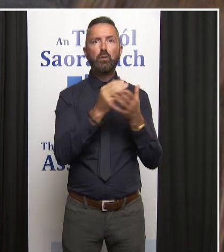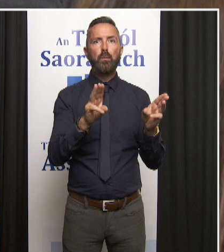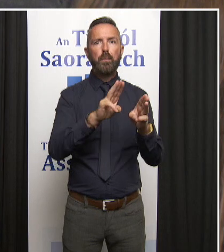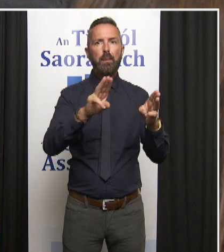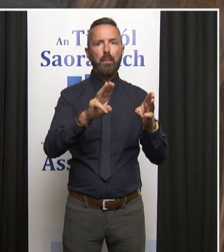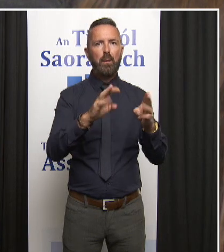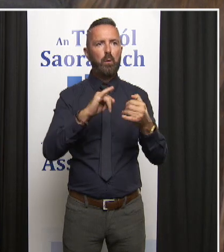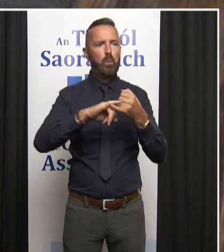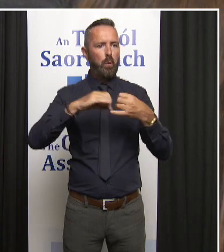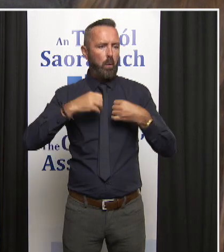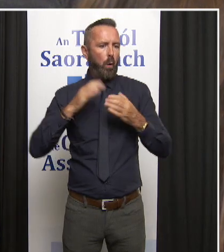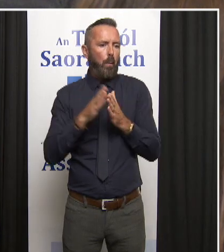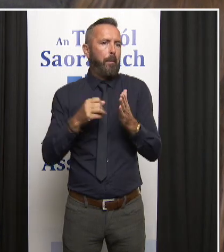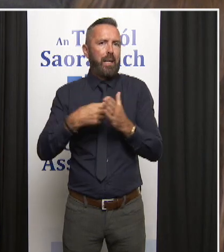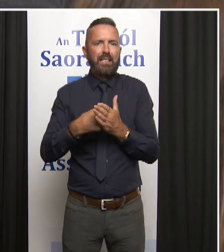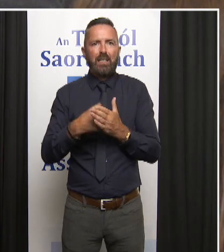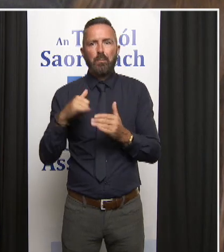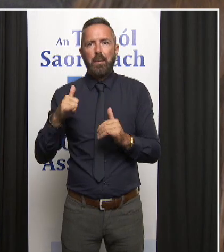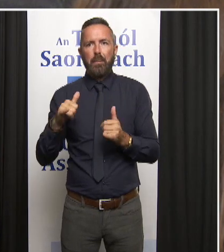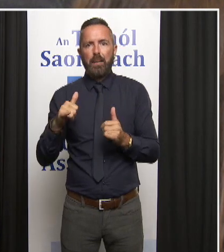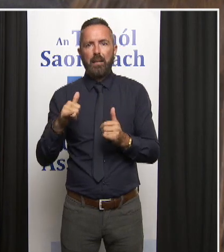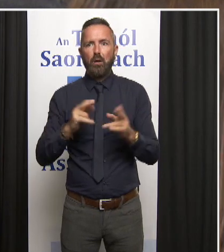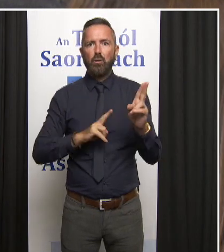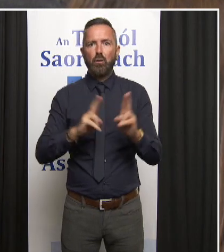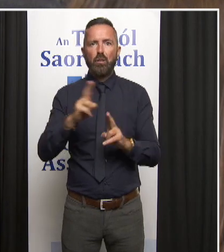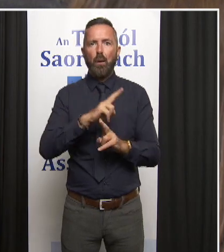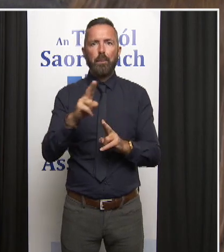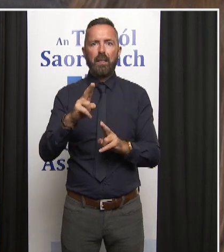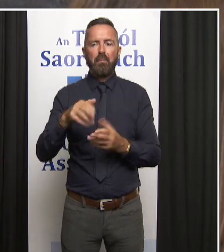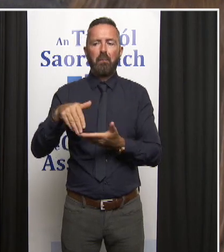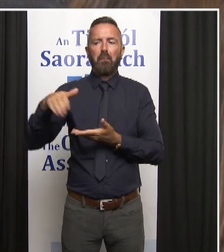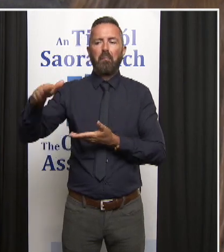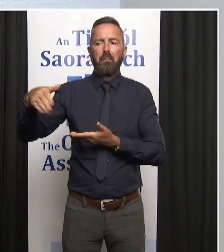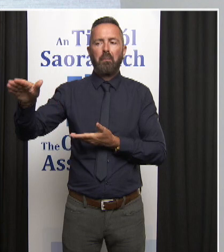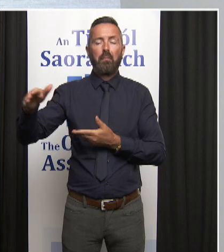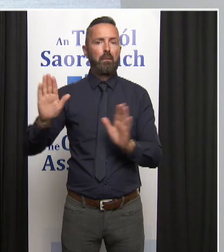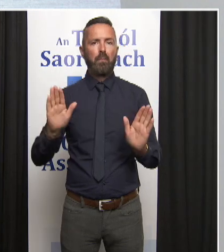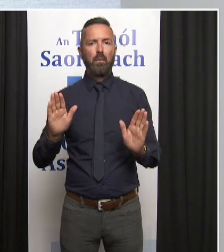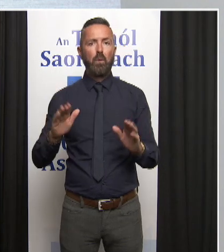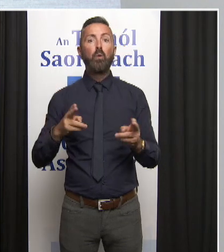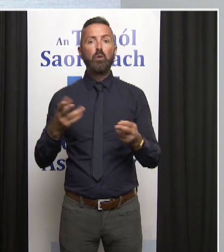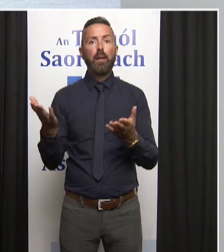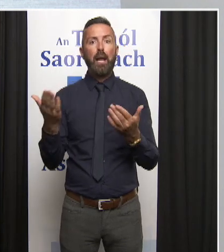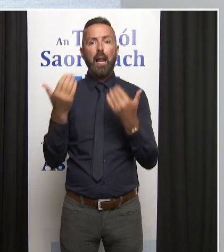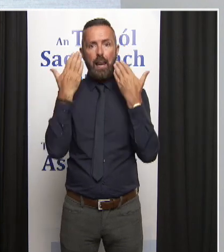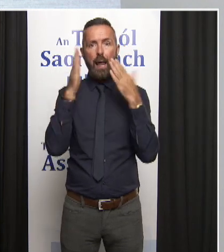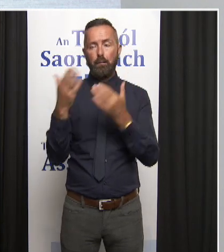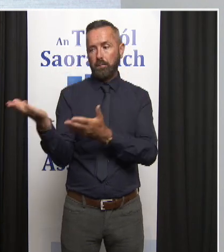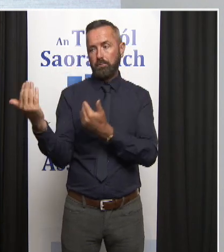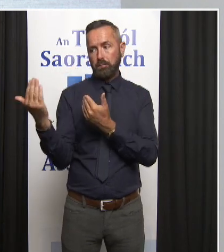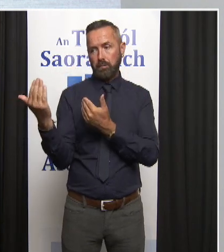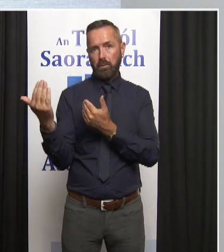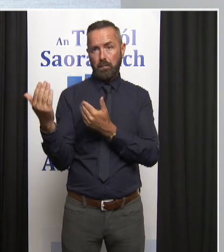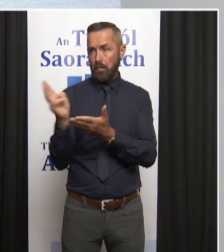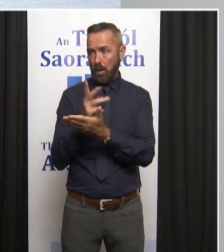jobs shouldn't be ruled out from doing it. If you want to get a broad spectrum of people, you need to kind of have that